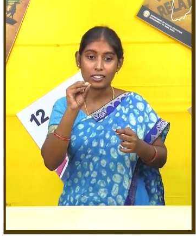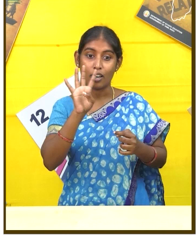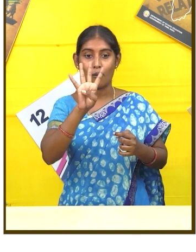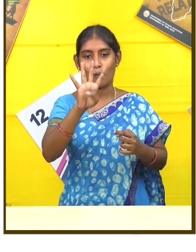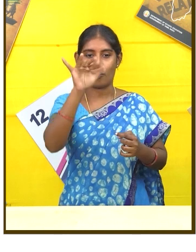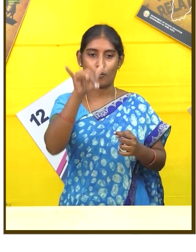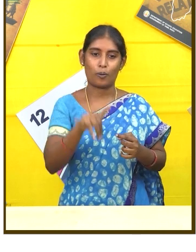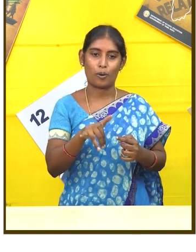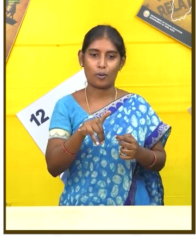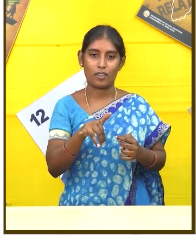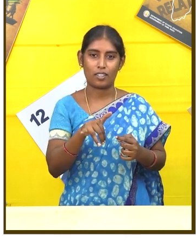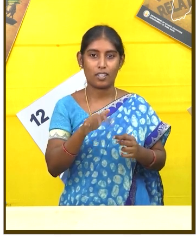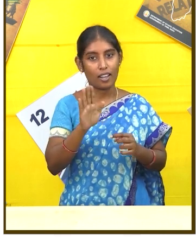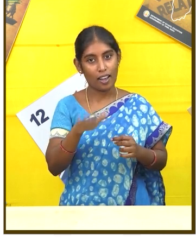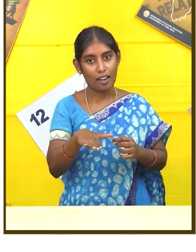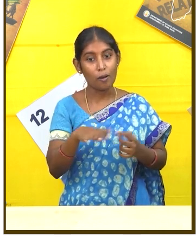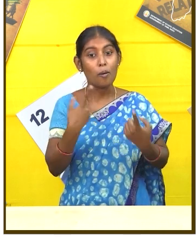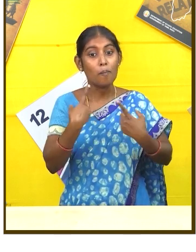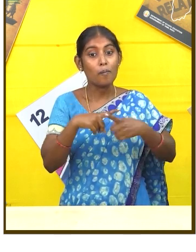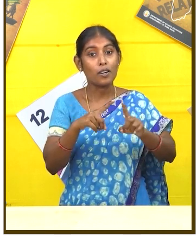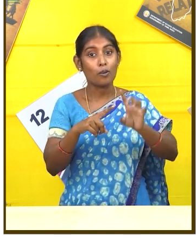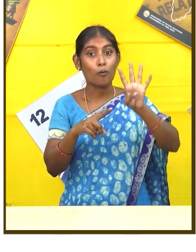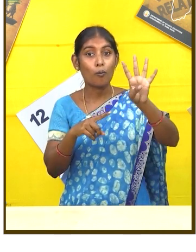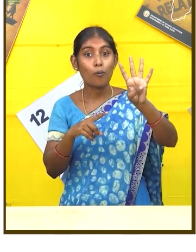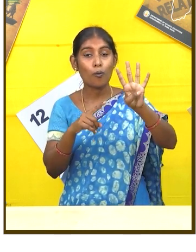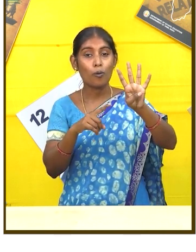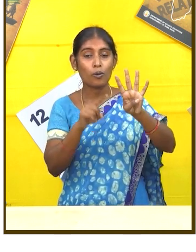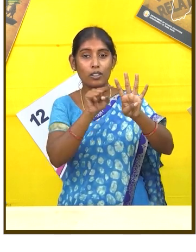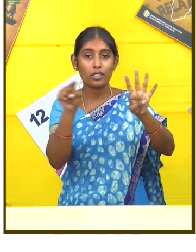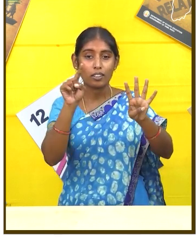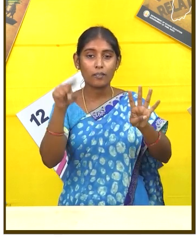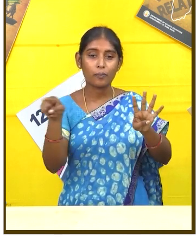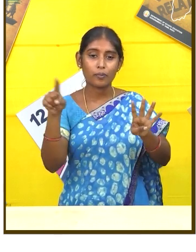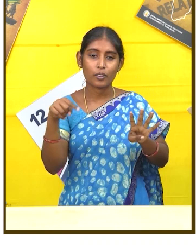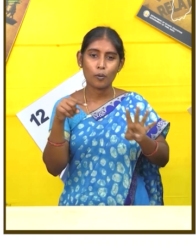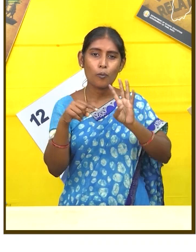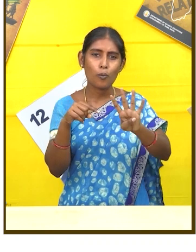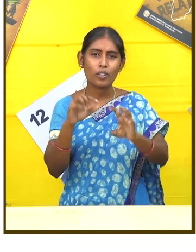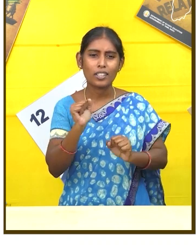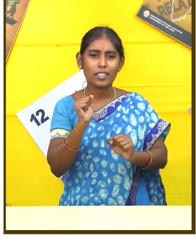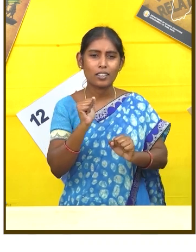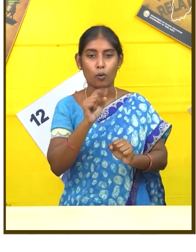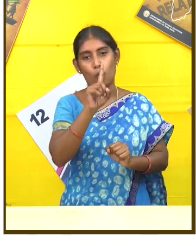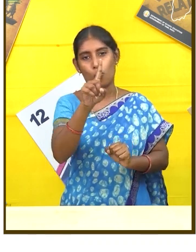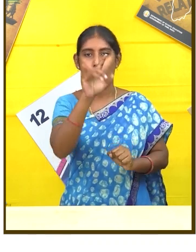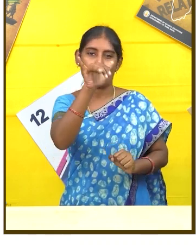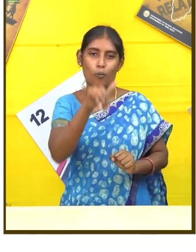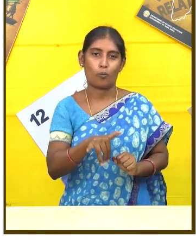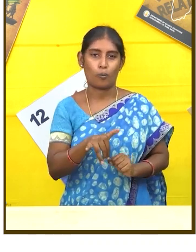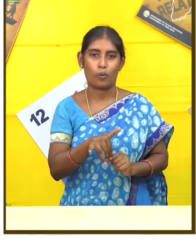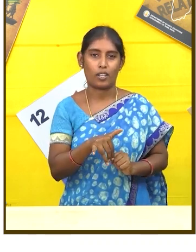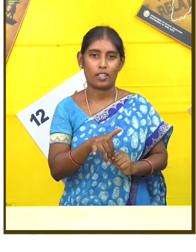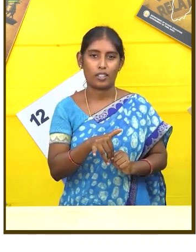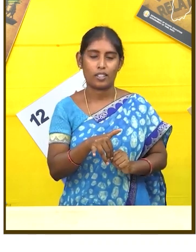we have to equate the coefficient of y. So which is easier? The fourth equation contains